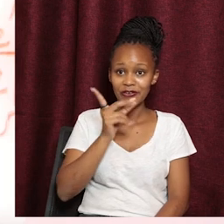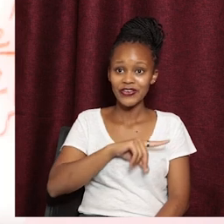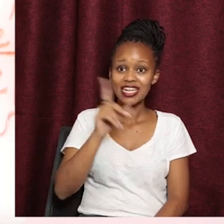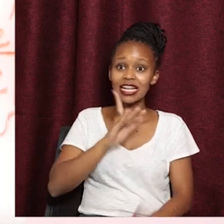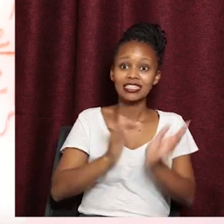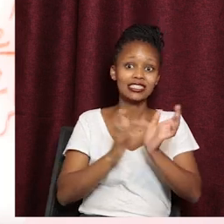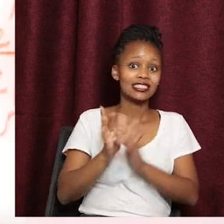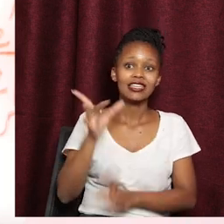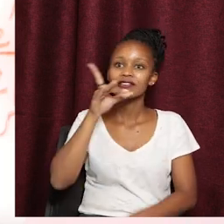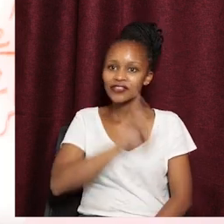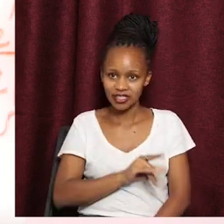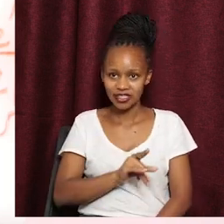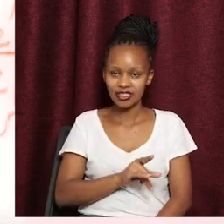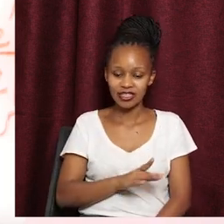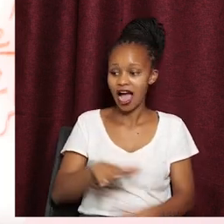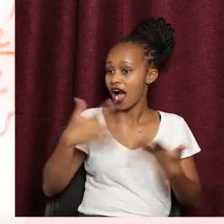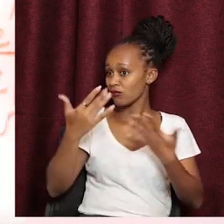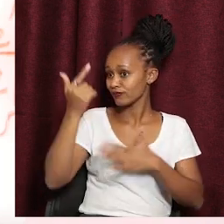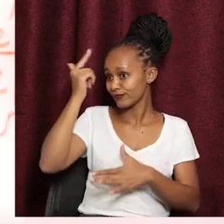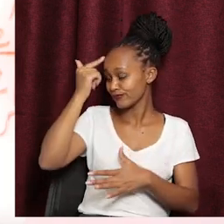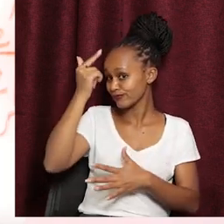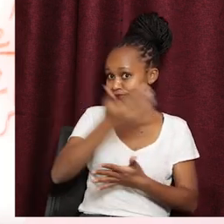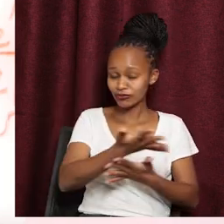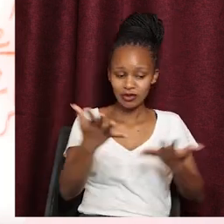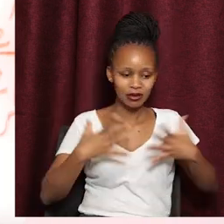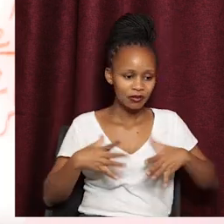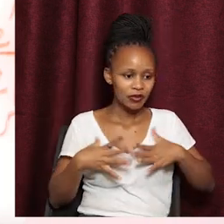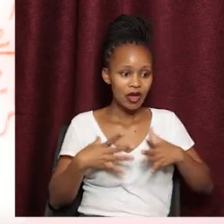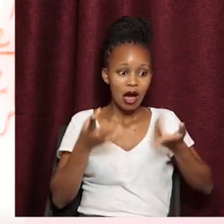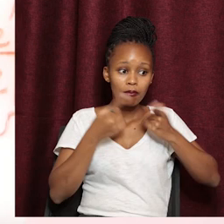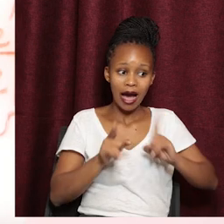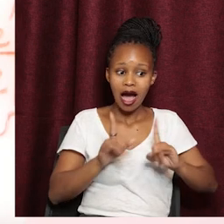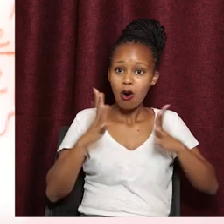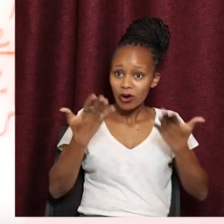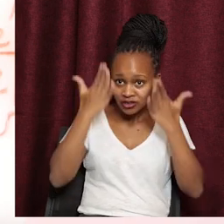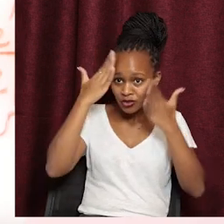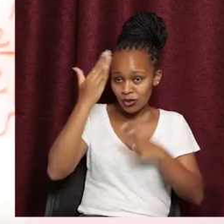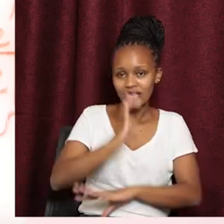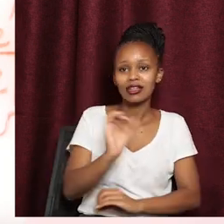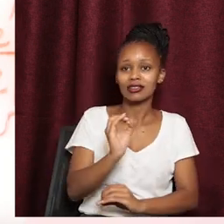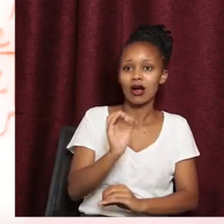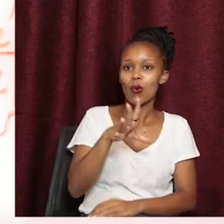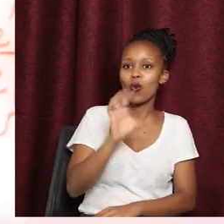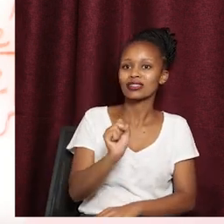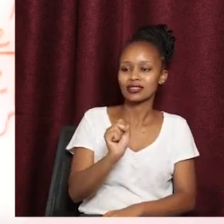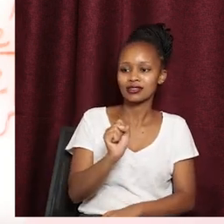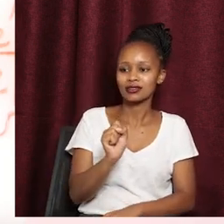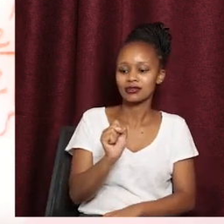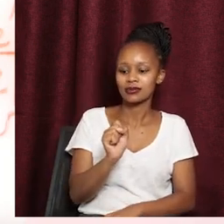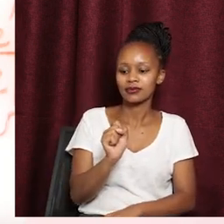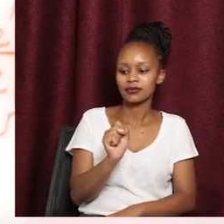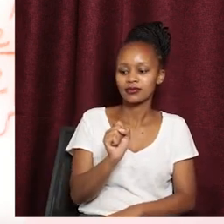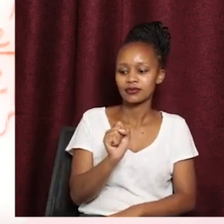Or so they thought. But what they did not know was that there was one